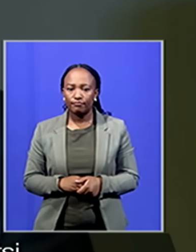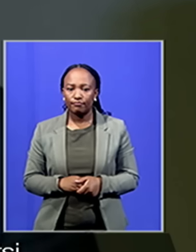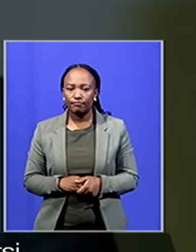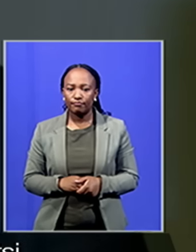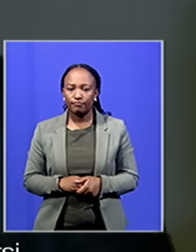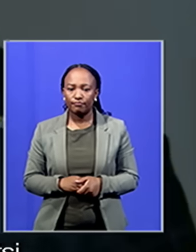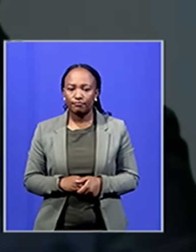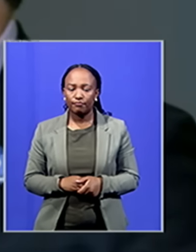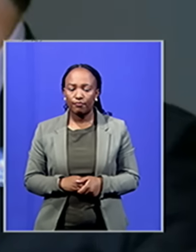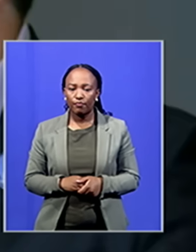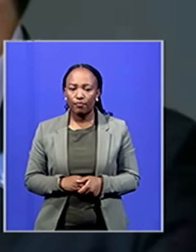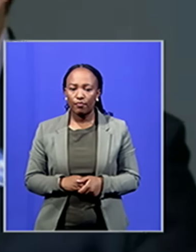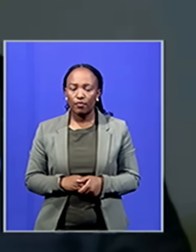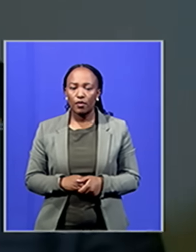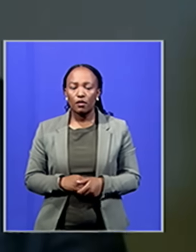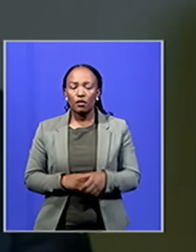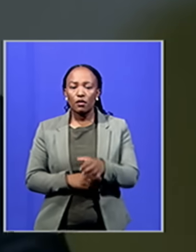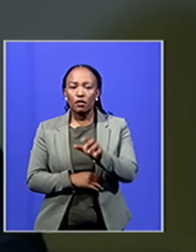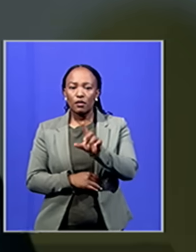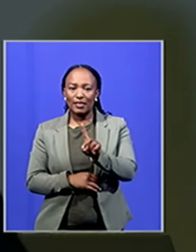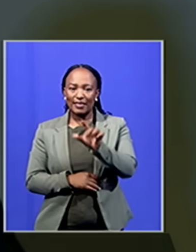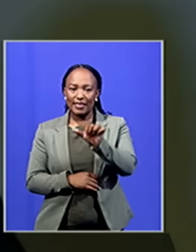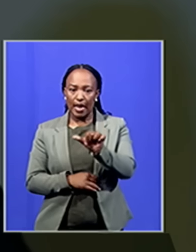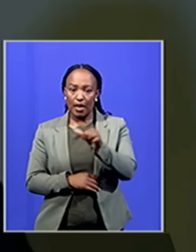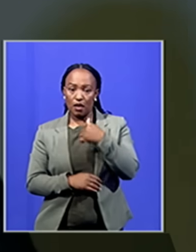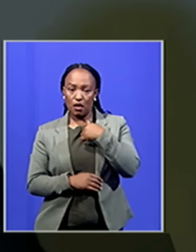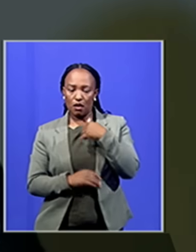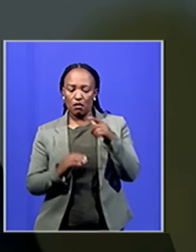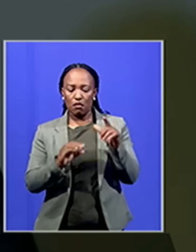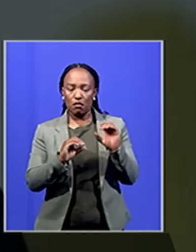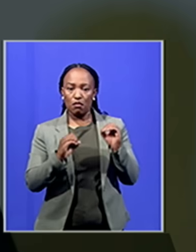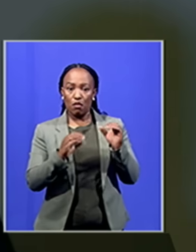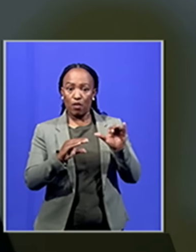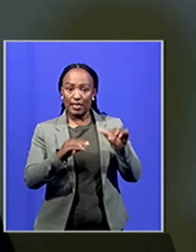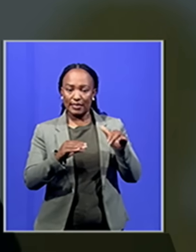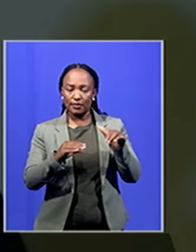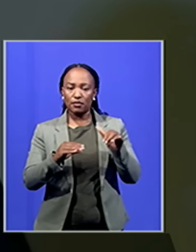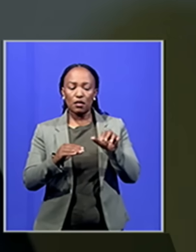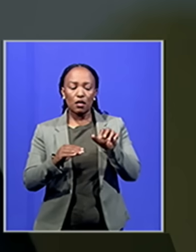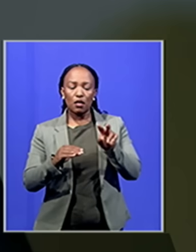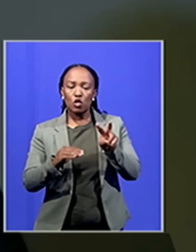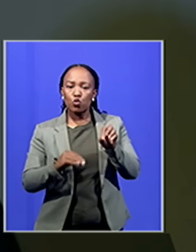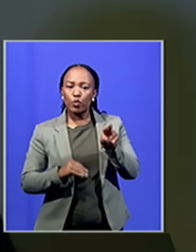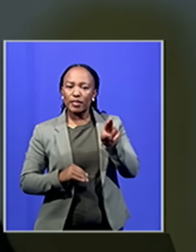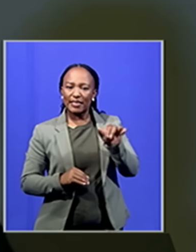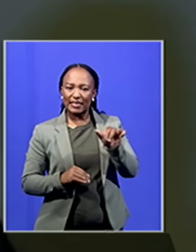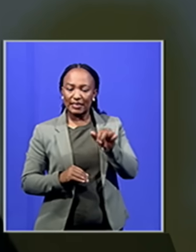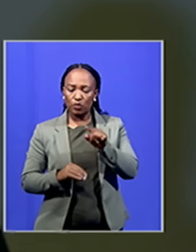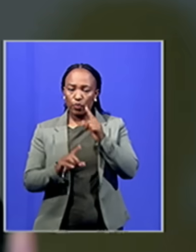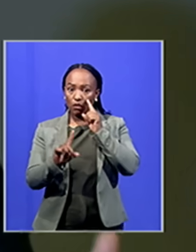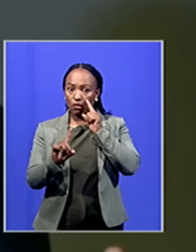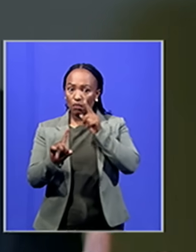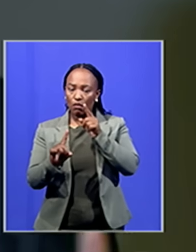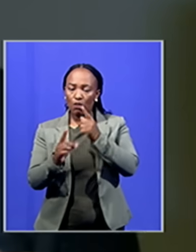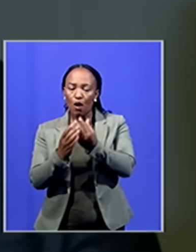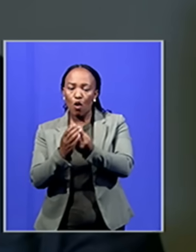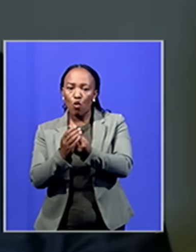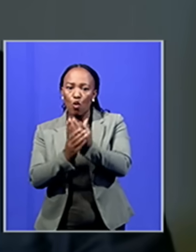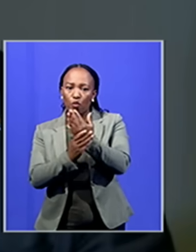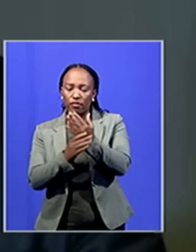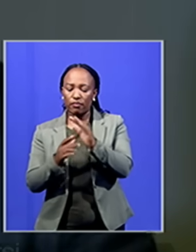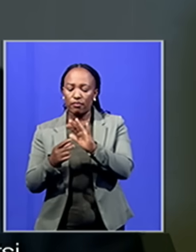For the DA, 2026 is about growth. Growing our support, growing our impact, and of course growing